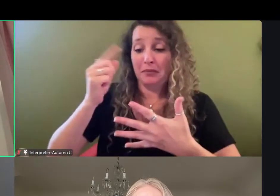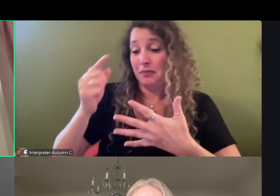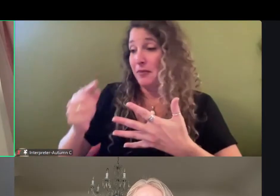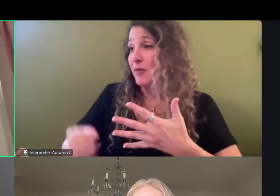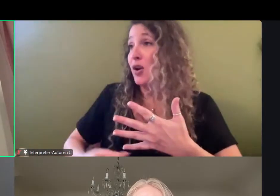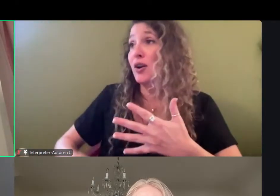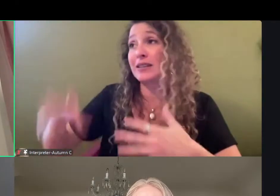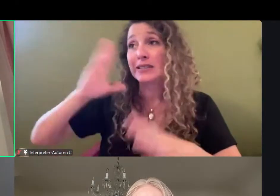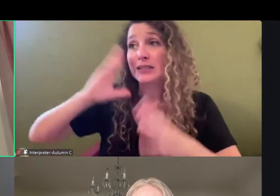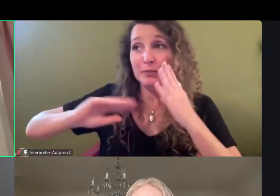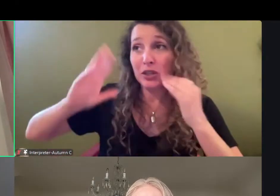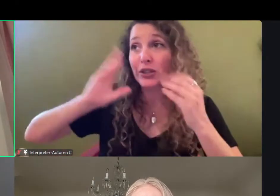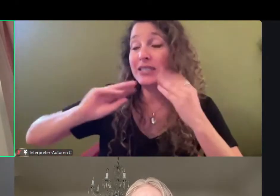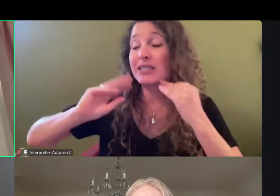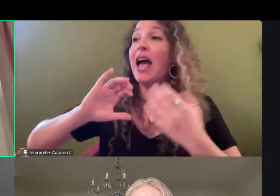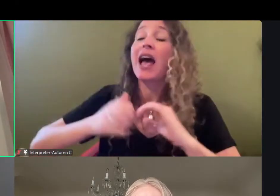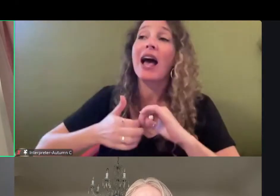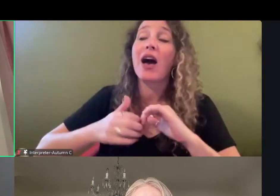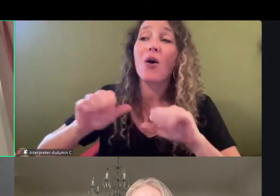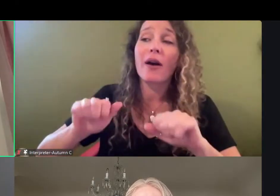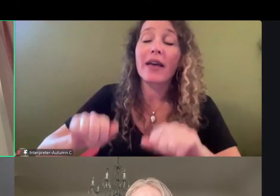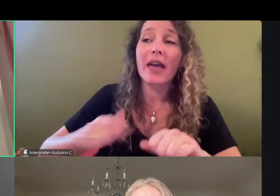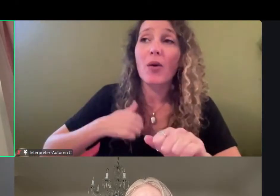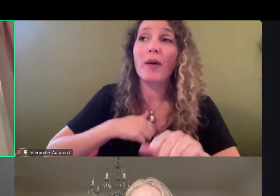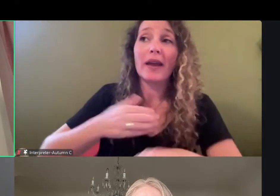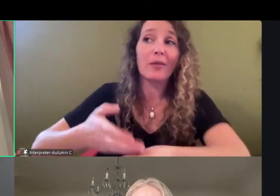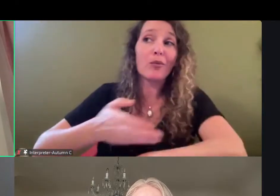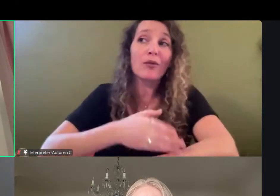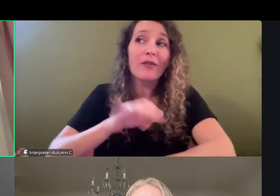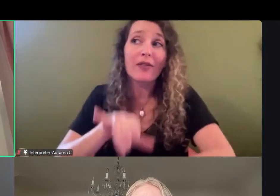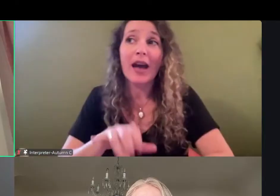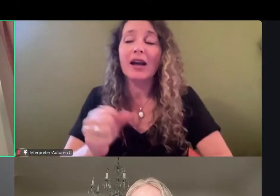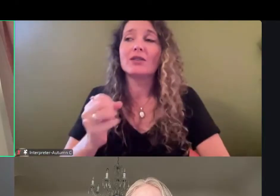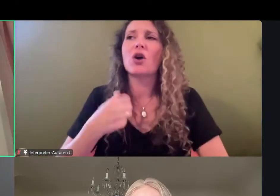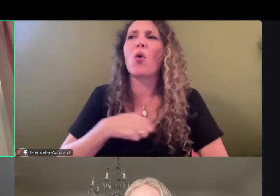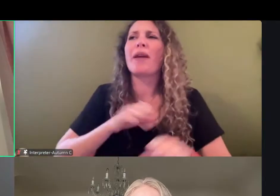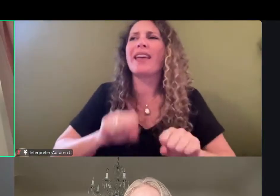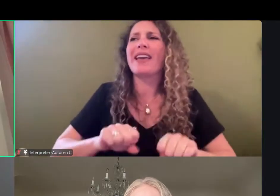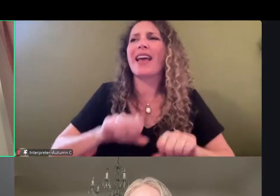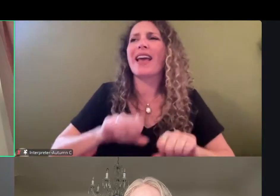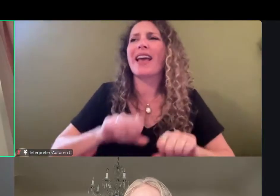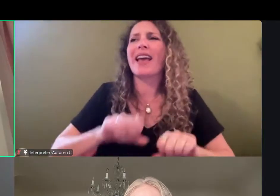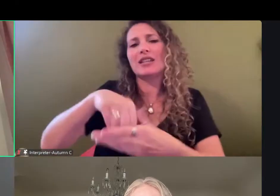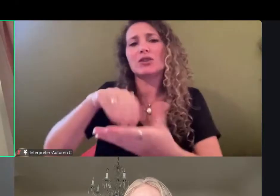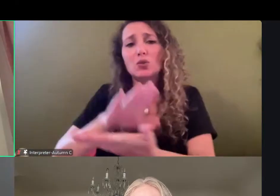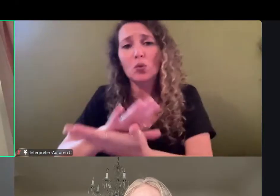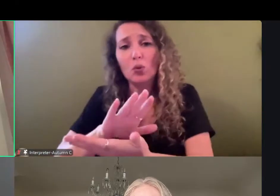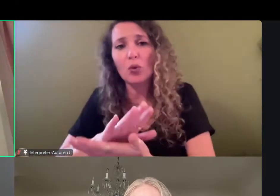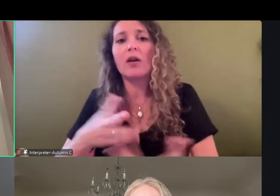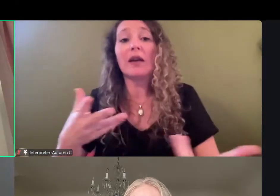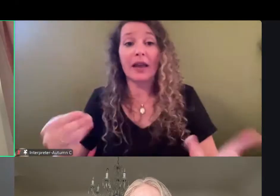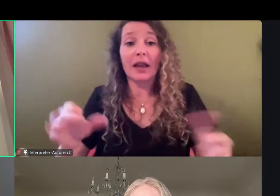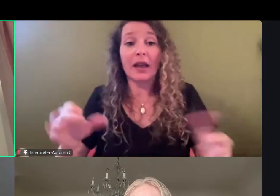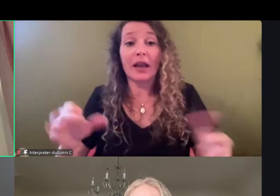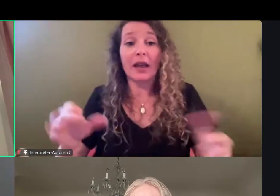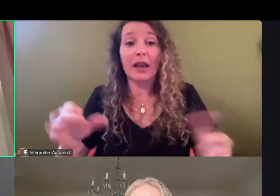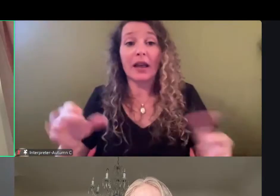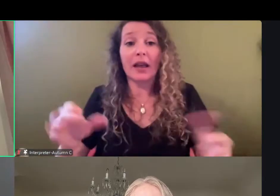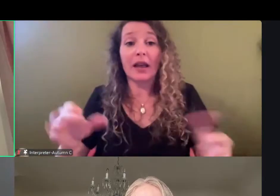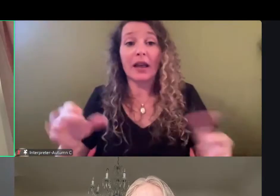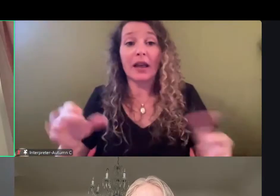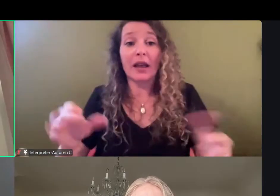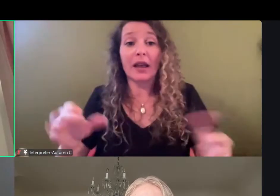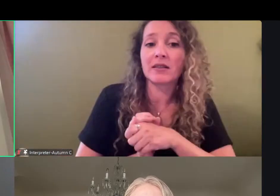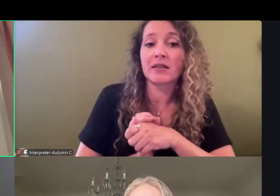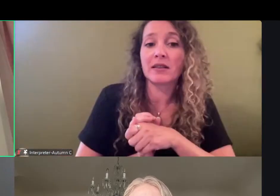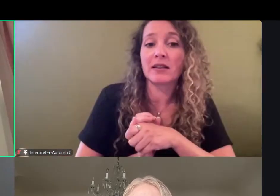we're experiencing, how can we make this better and make it so that we can stay in school and do these classes. So